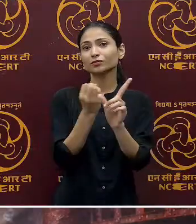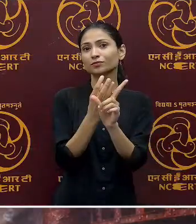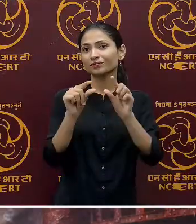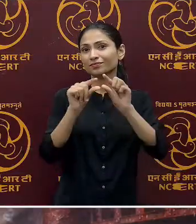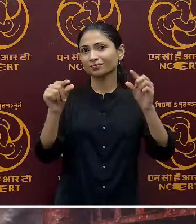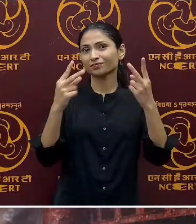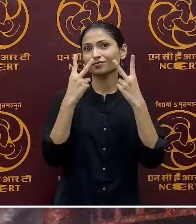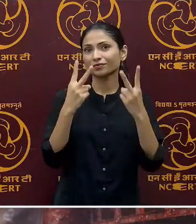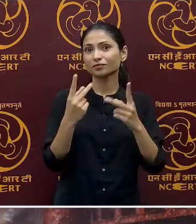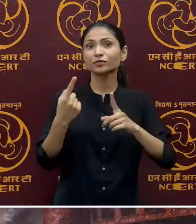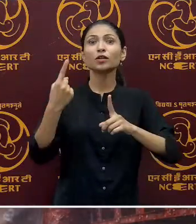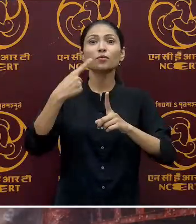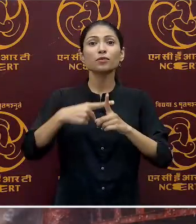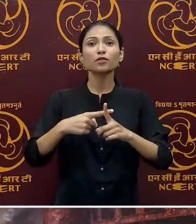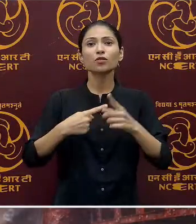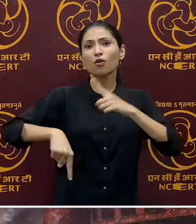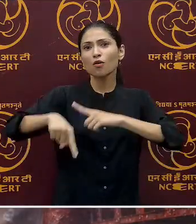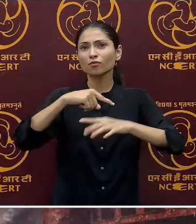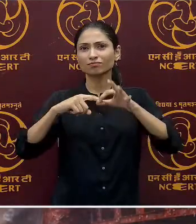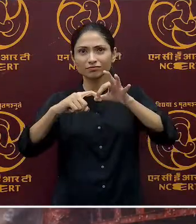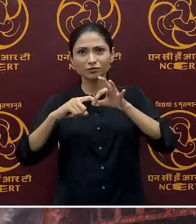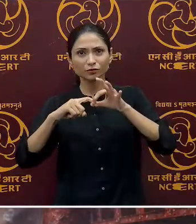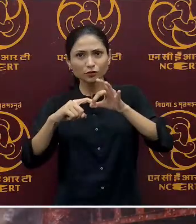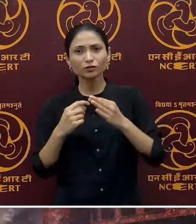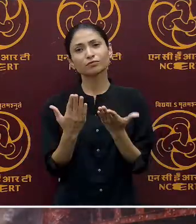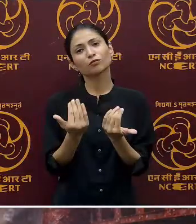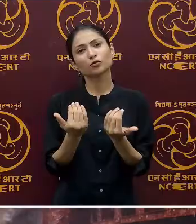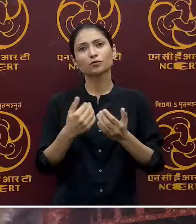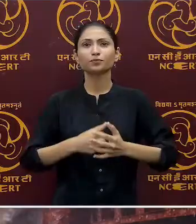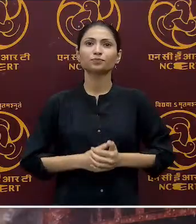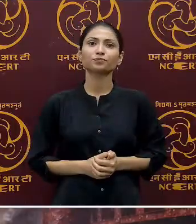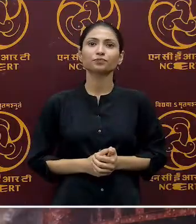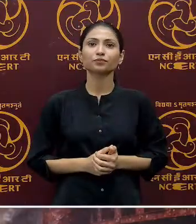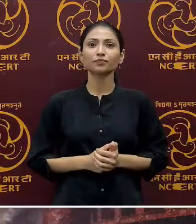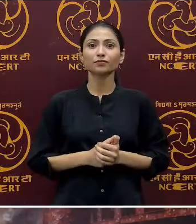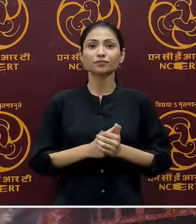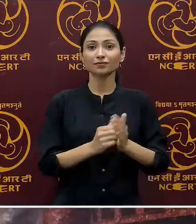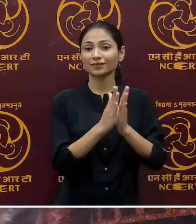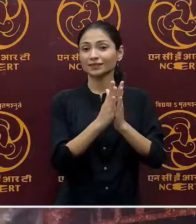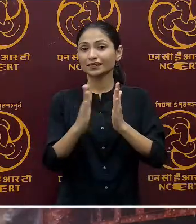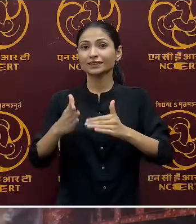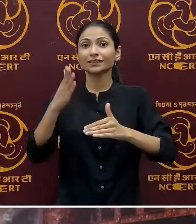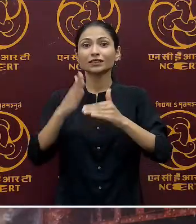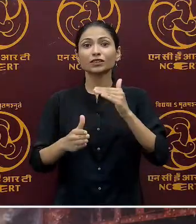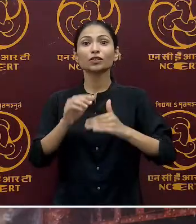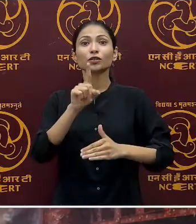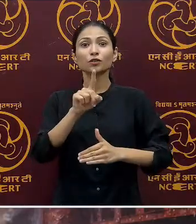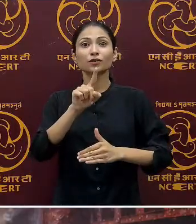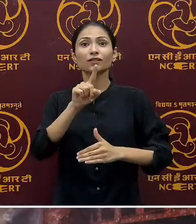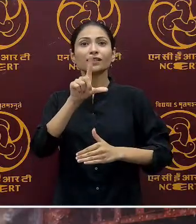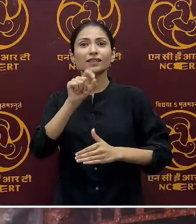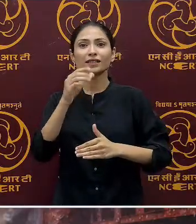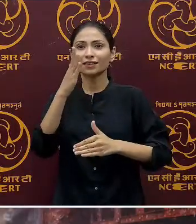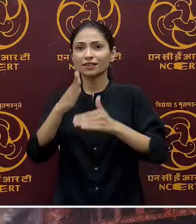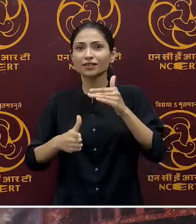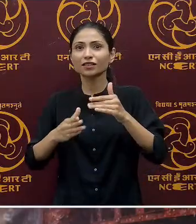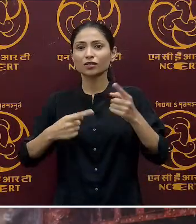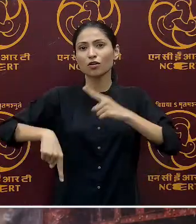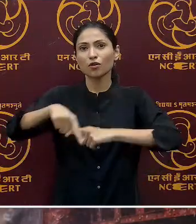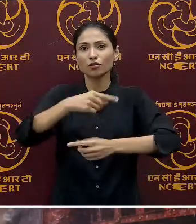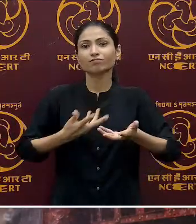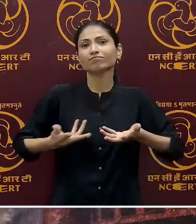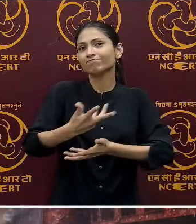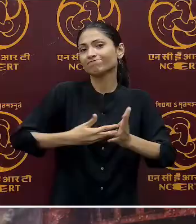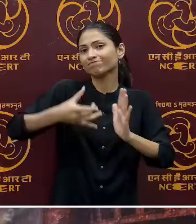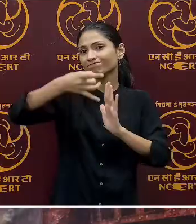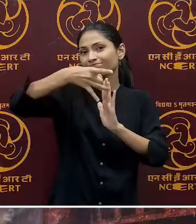and share them with us. Till 10:30, we are here and we are going to discuss this topic in detail. Now, initially, let me